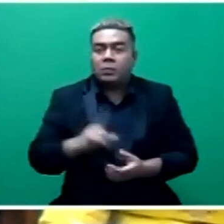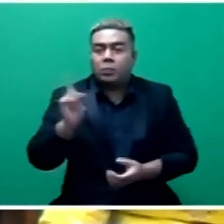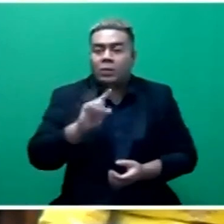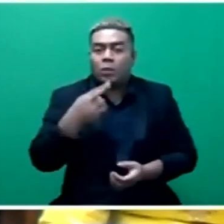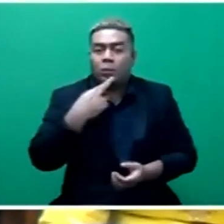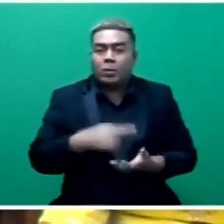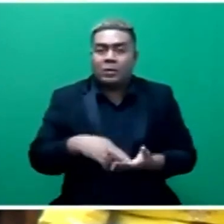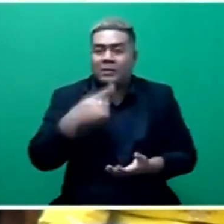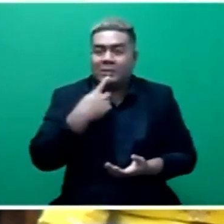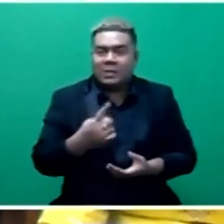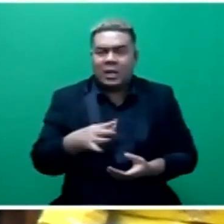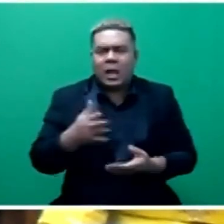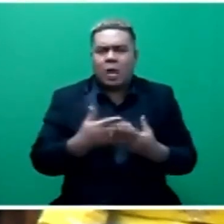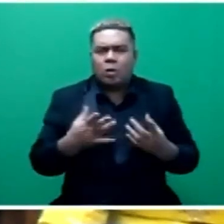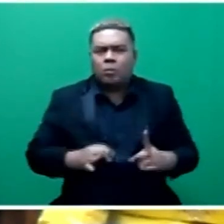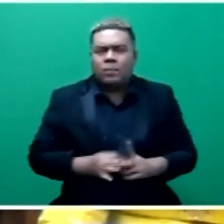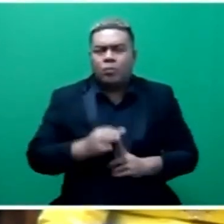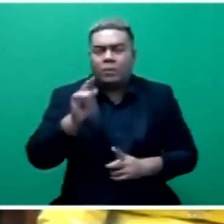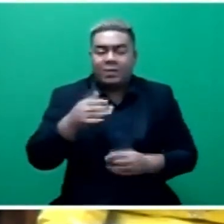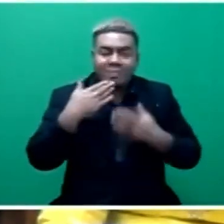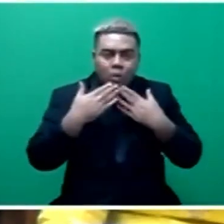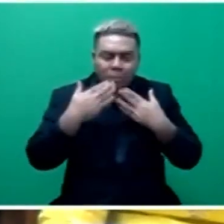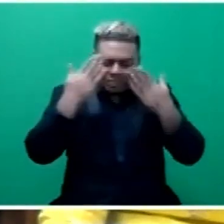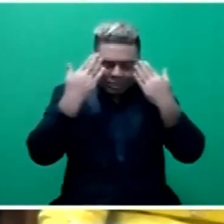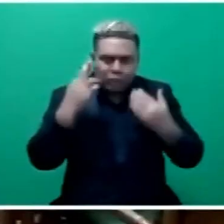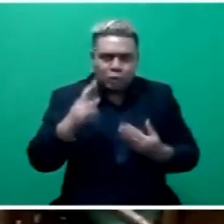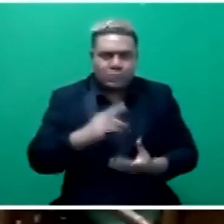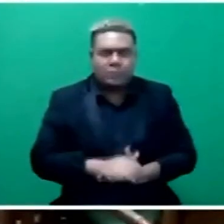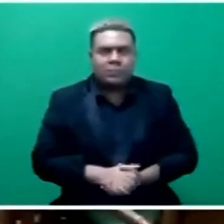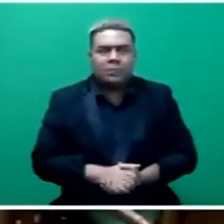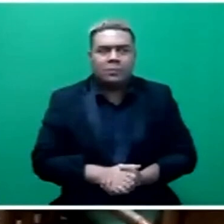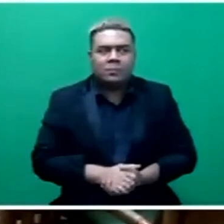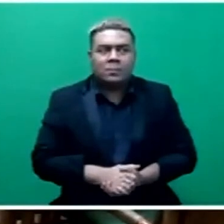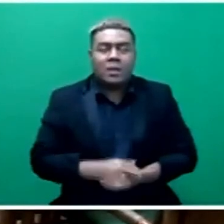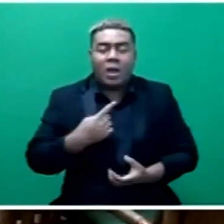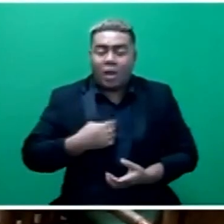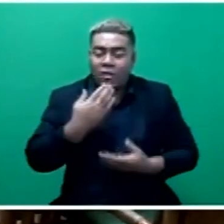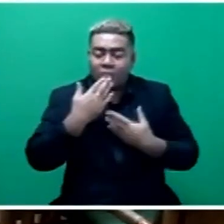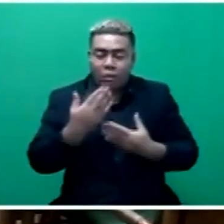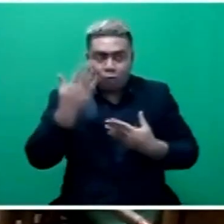how we can improve that, Mr. Speaker, sir. Thank you, Mr. Speaker, sir. I